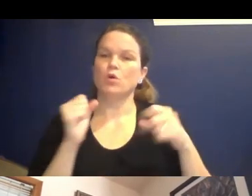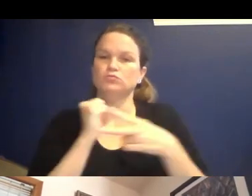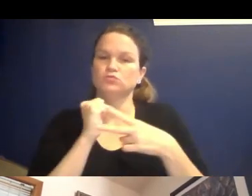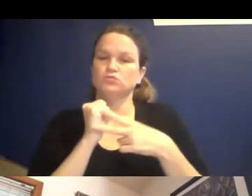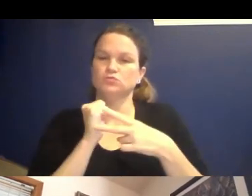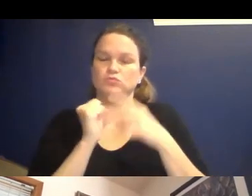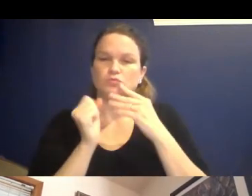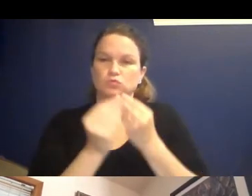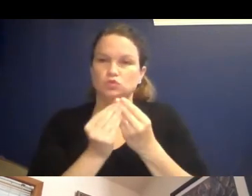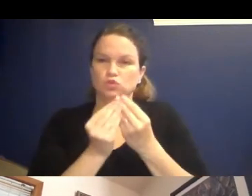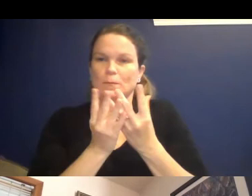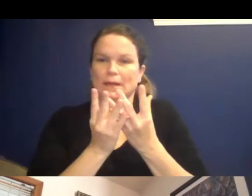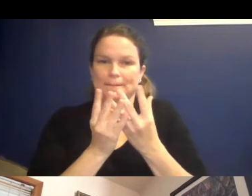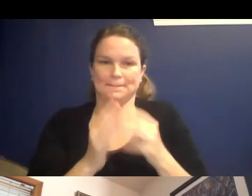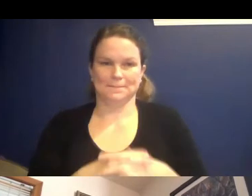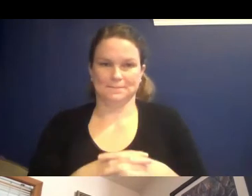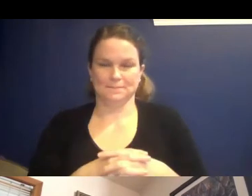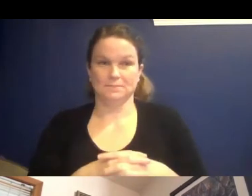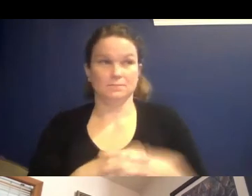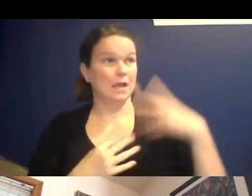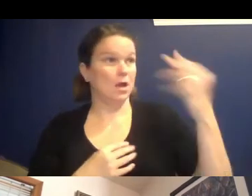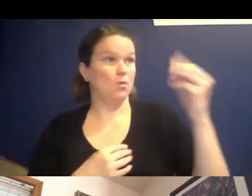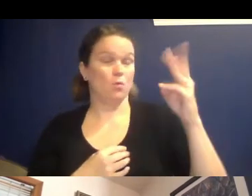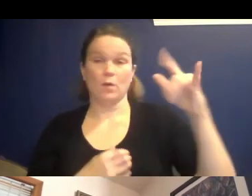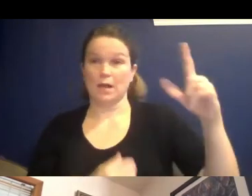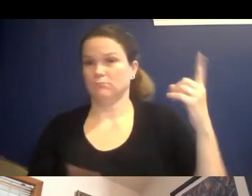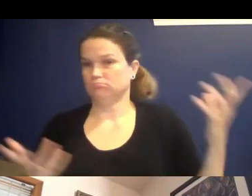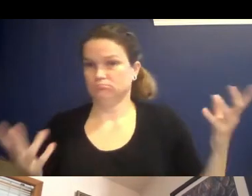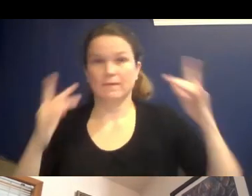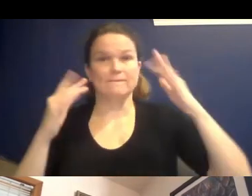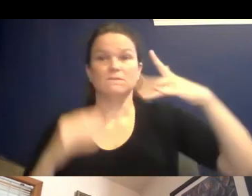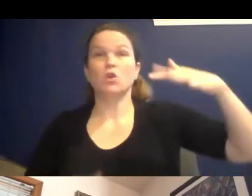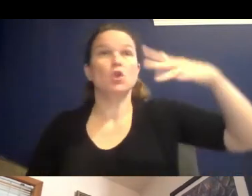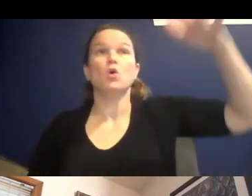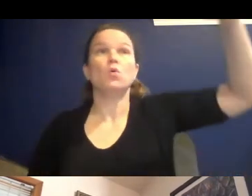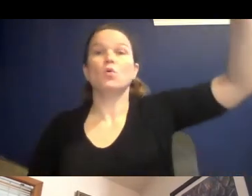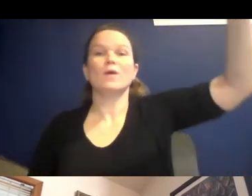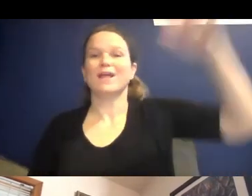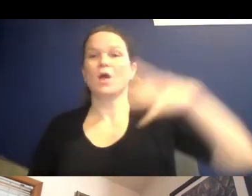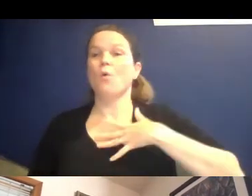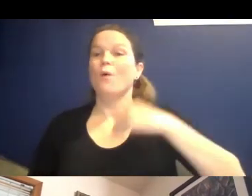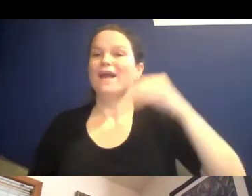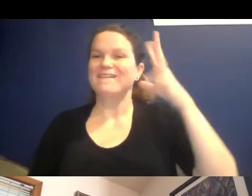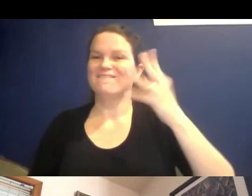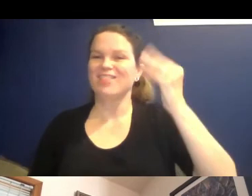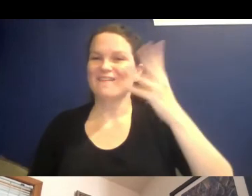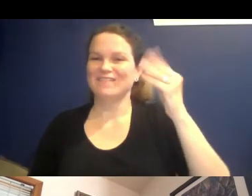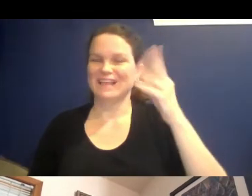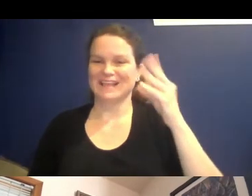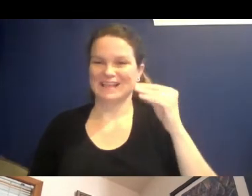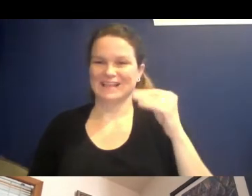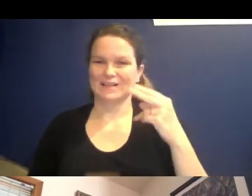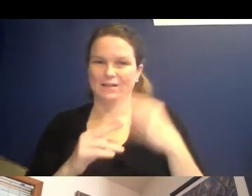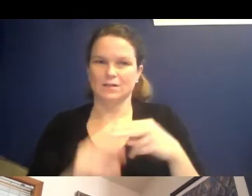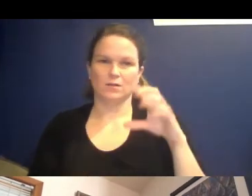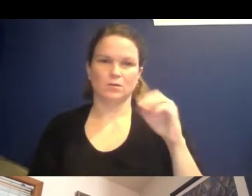germinate. So in the wild, the seeds would float away on these white fluffy things called